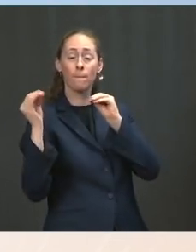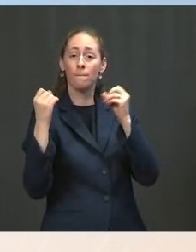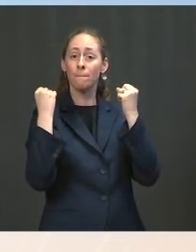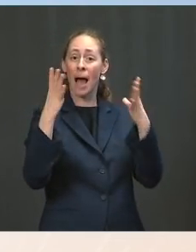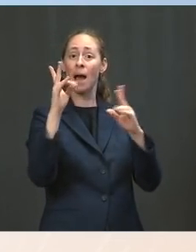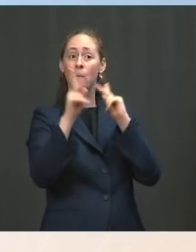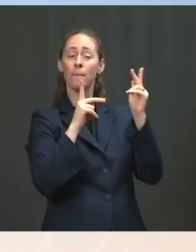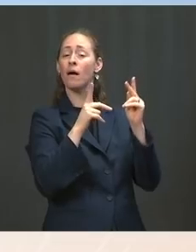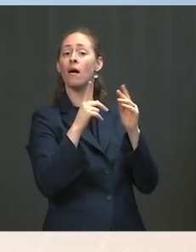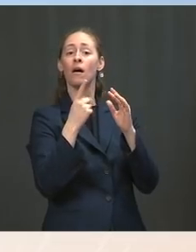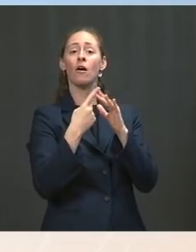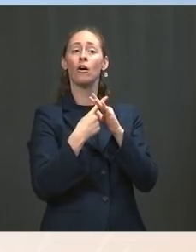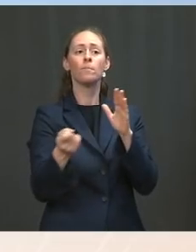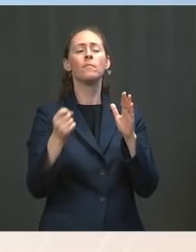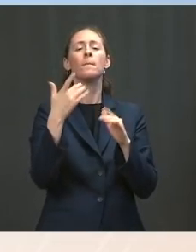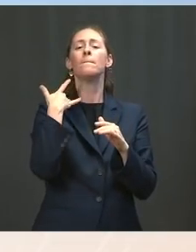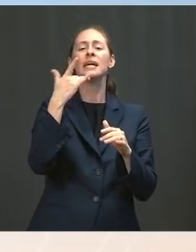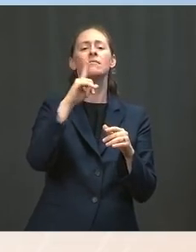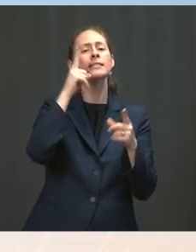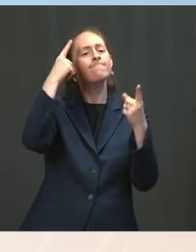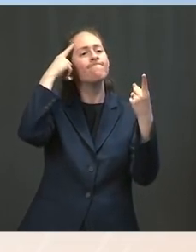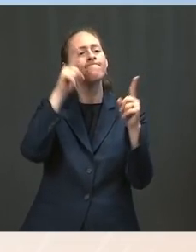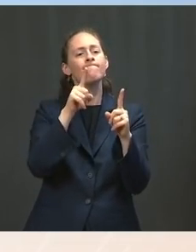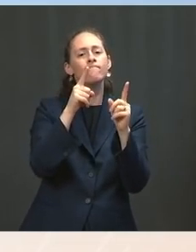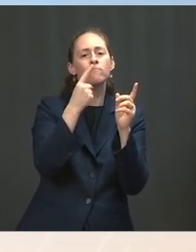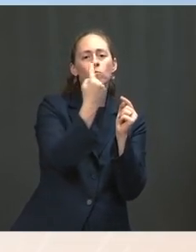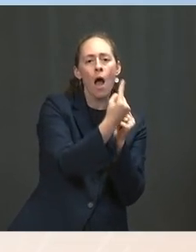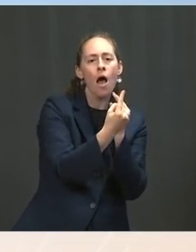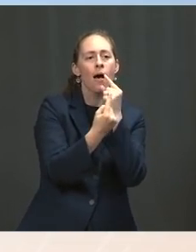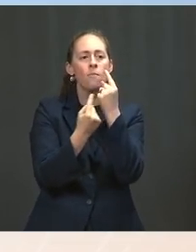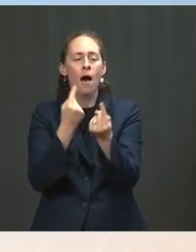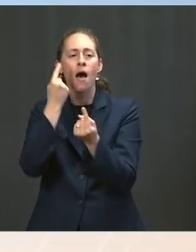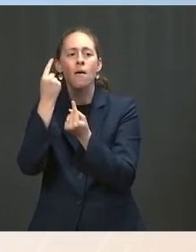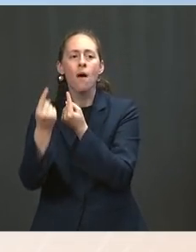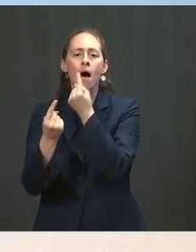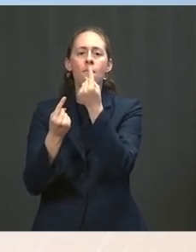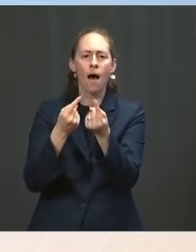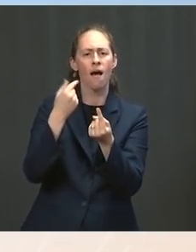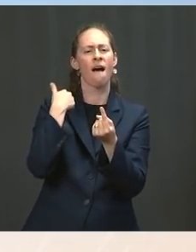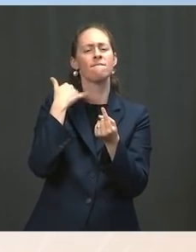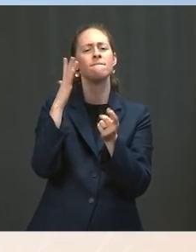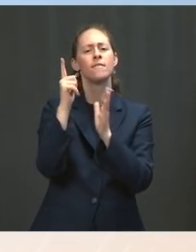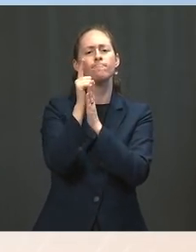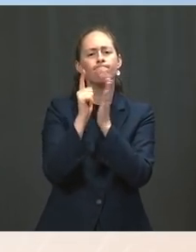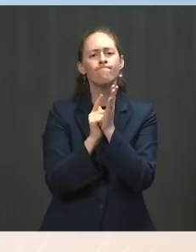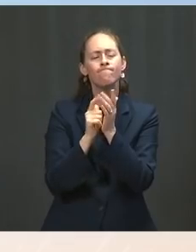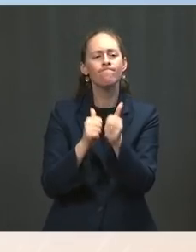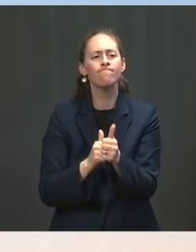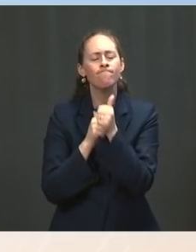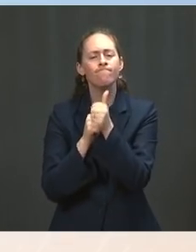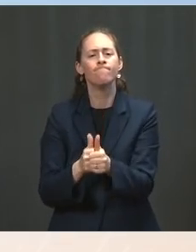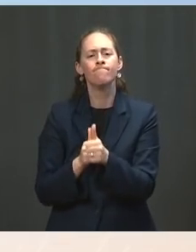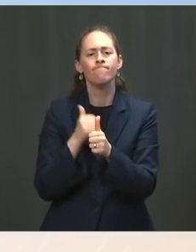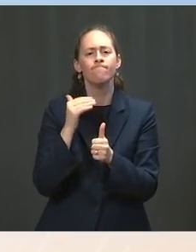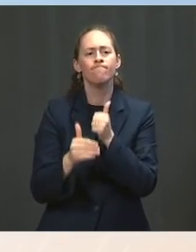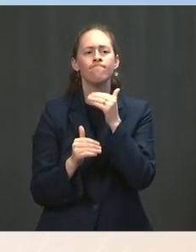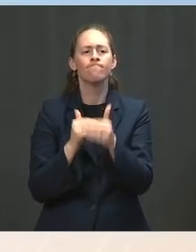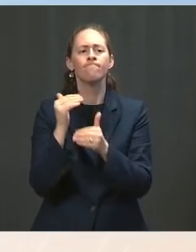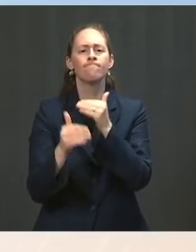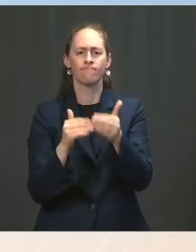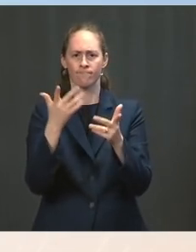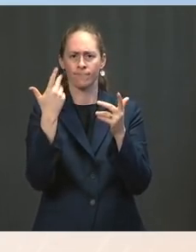immigrant visa typically took, under the law, the way that it was applied by the various agencies of the U.S. government through multiple